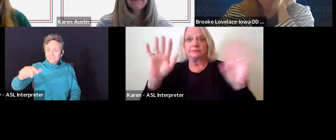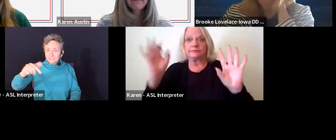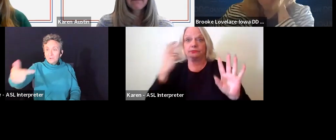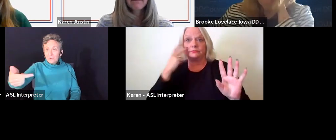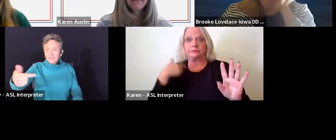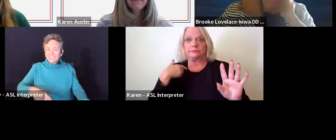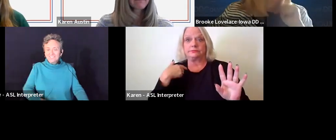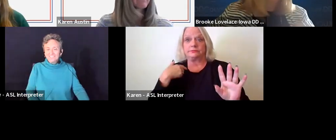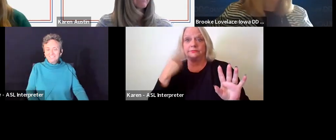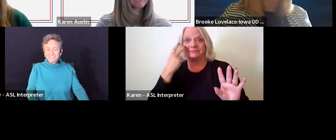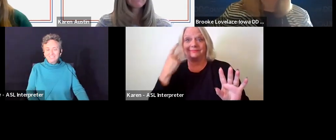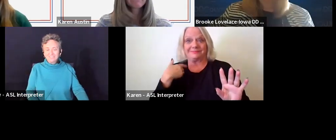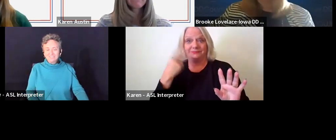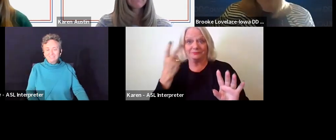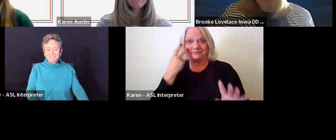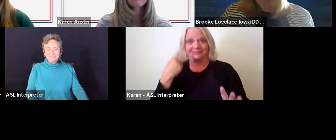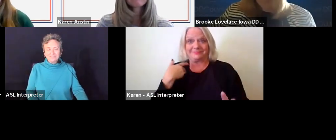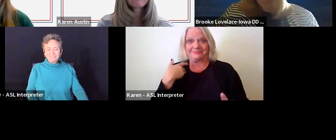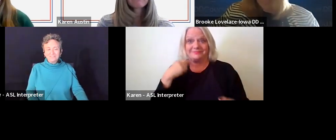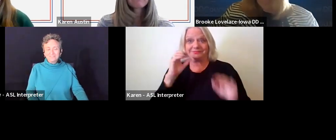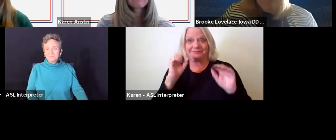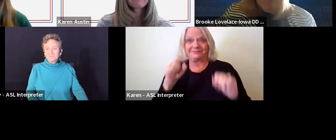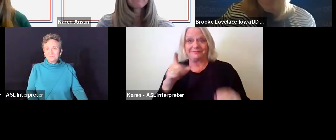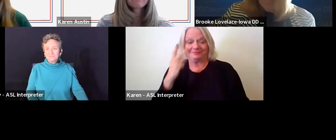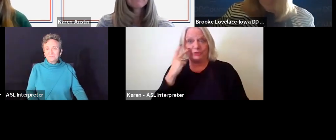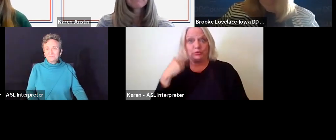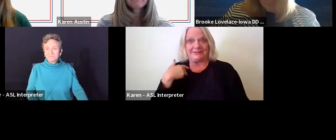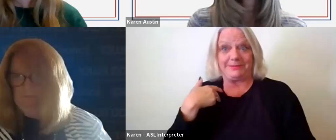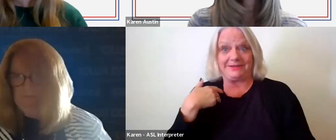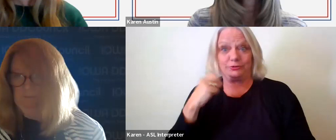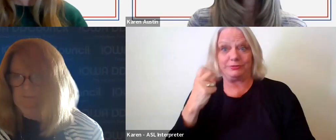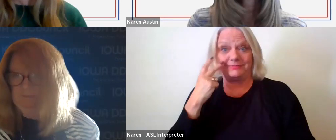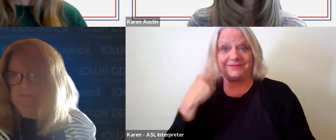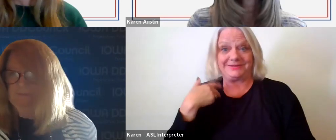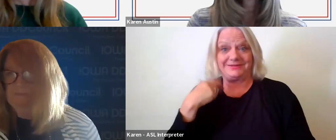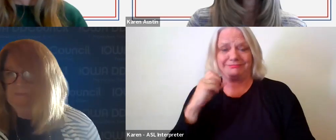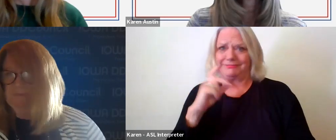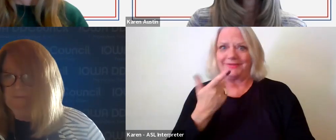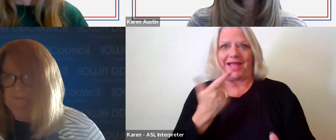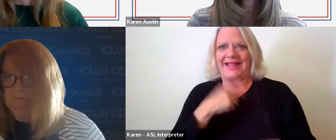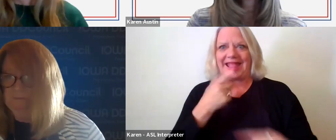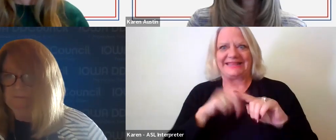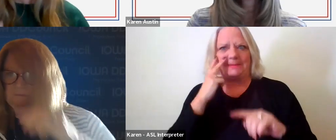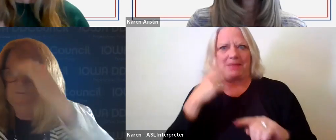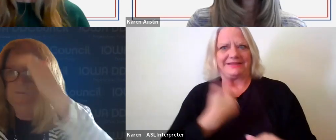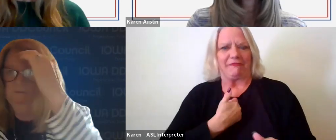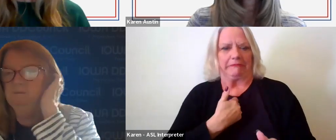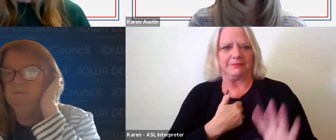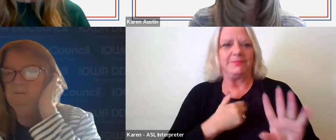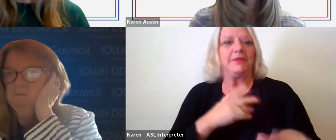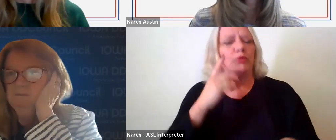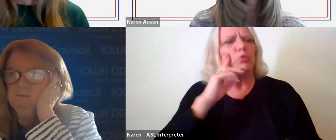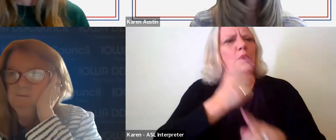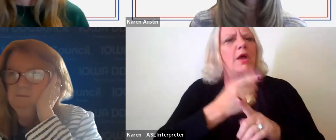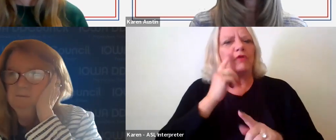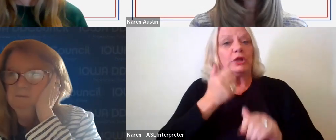So as Karen said, if you didn't grab that, we cannot give tax or legal advice, but yes, it could be, I mean, it is for each person that